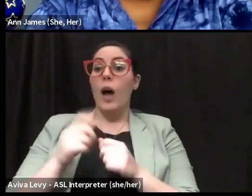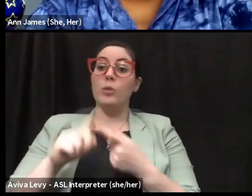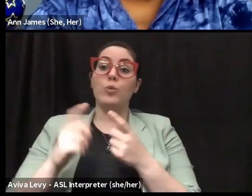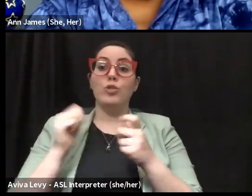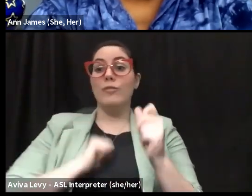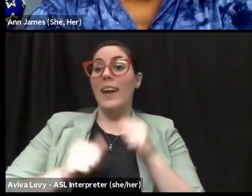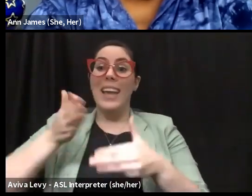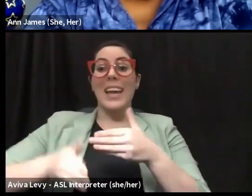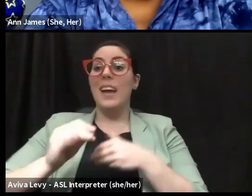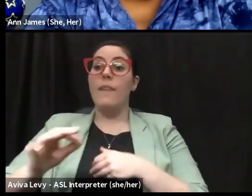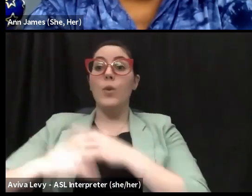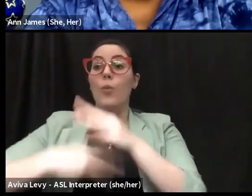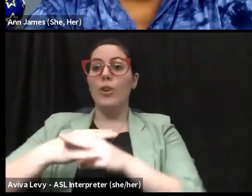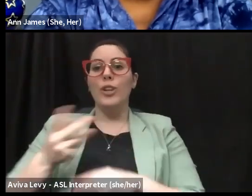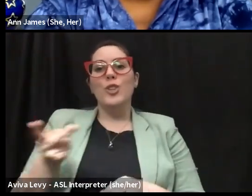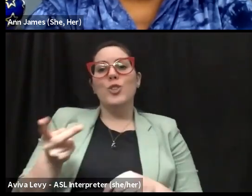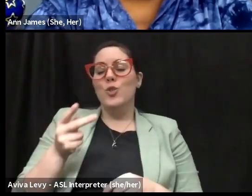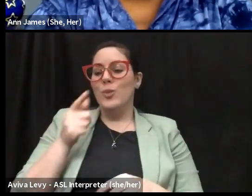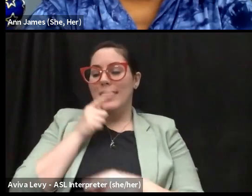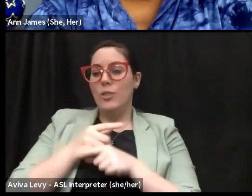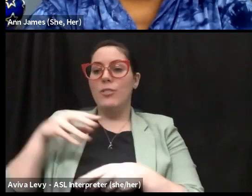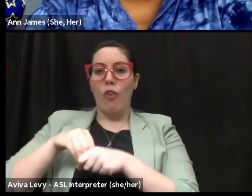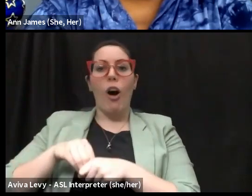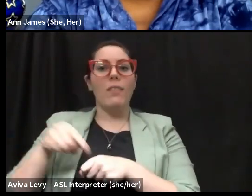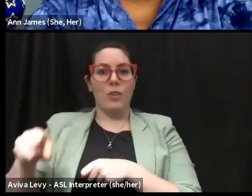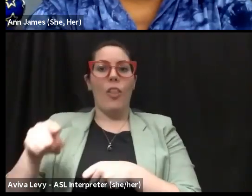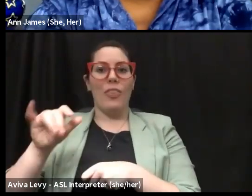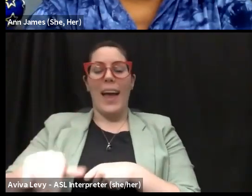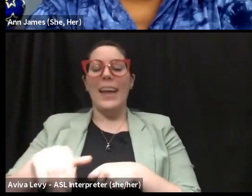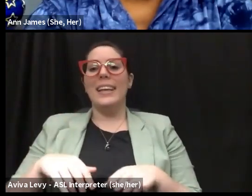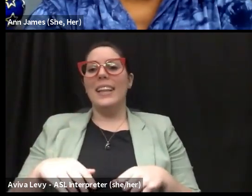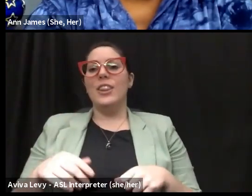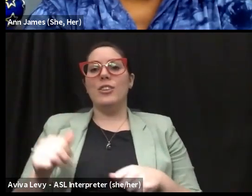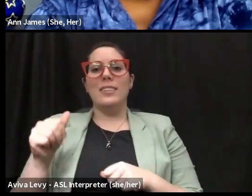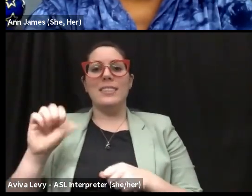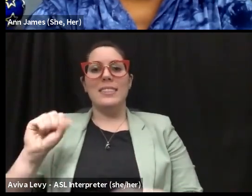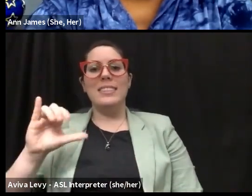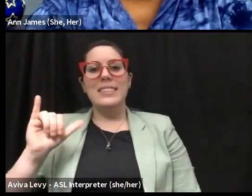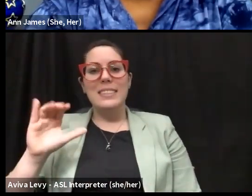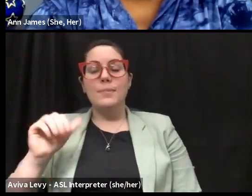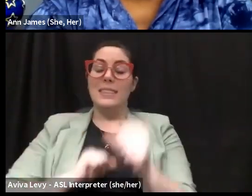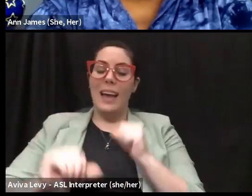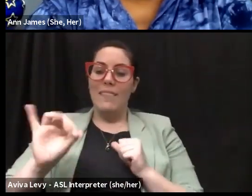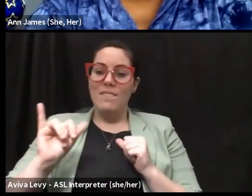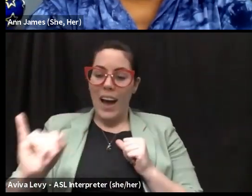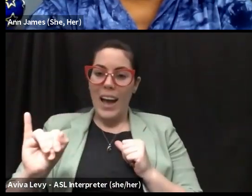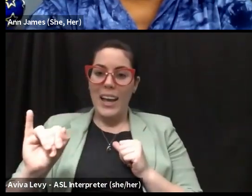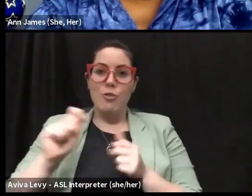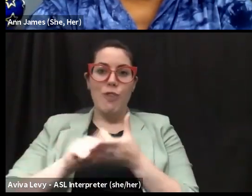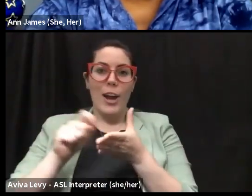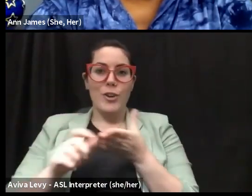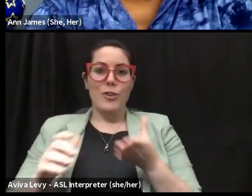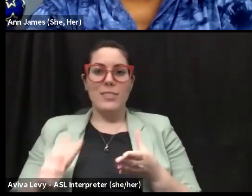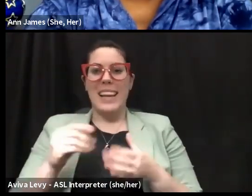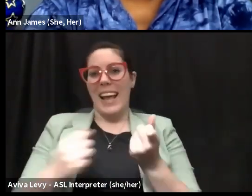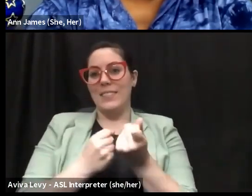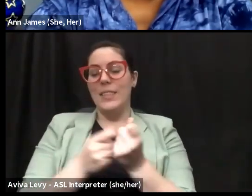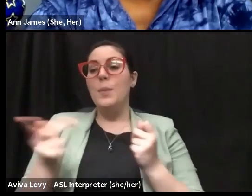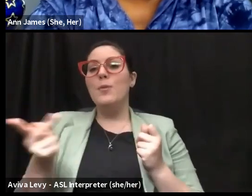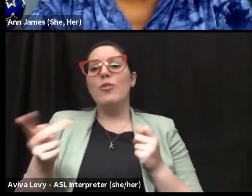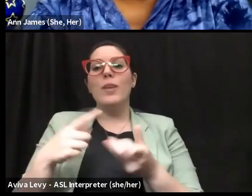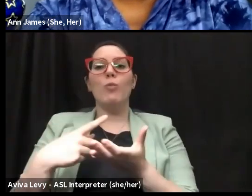are sci-fi writers and social justice activists, Adrienne Marie Brown and Autumn Megan Brown. But they talked about